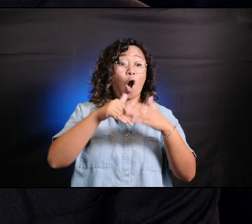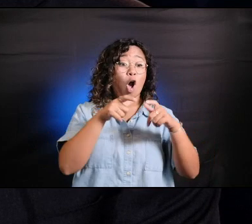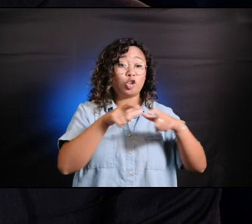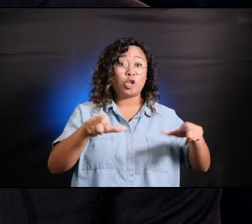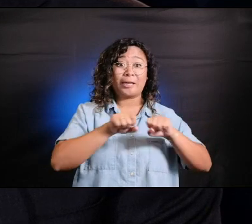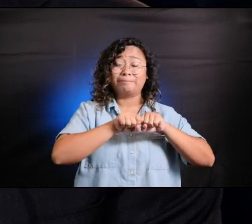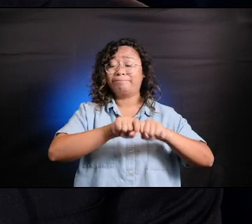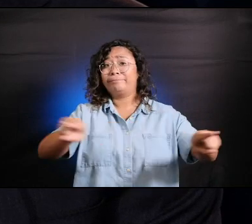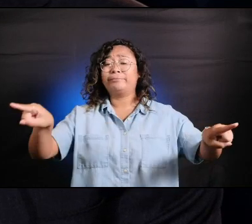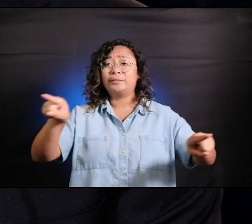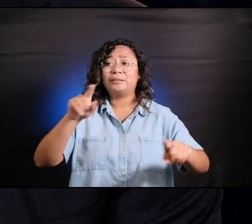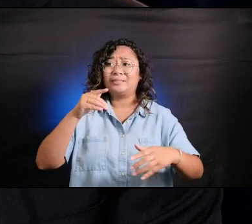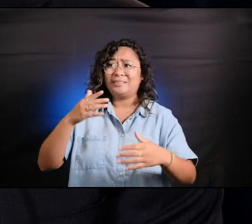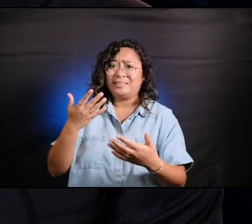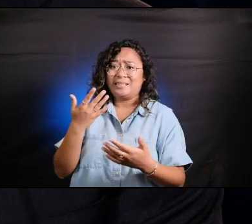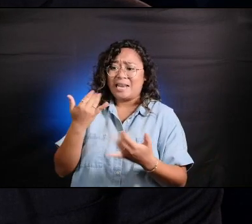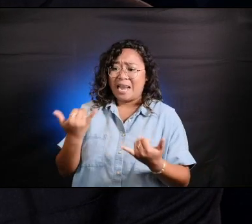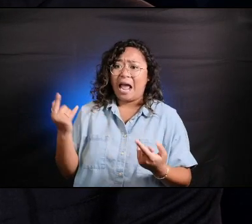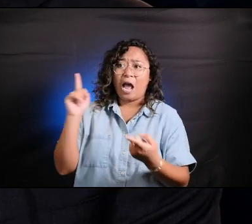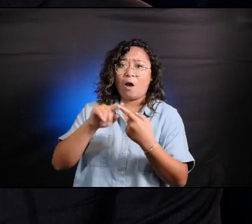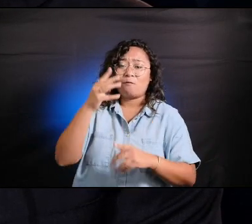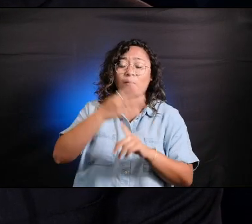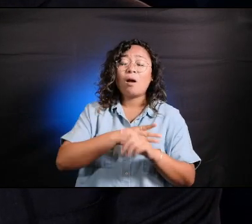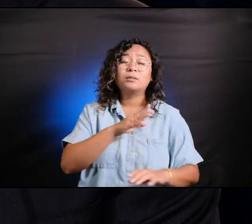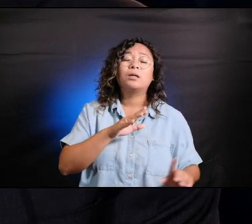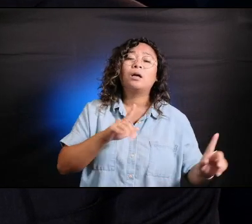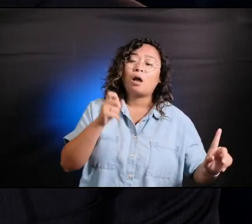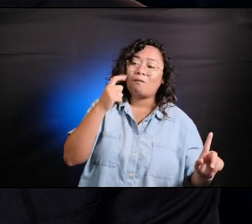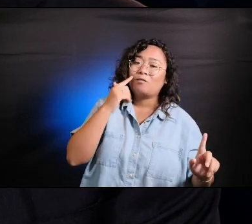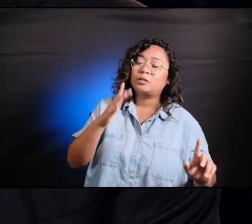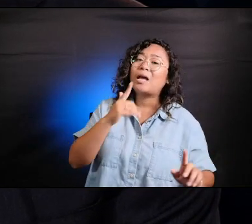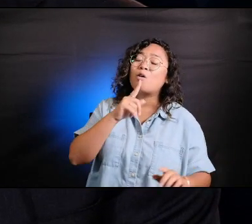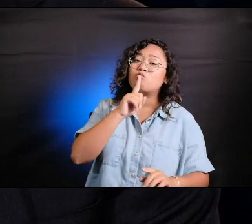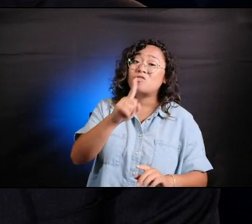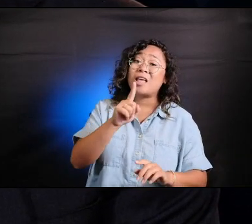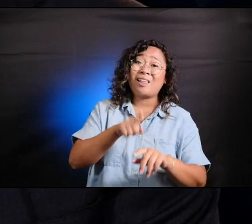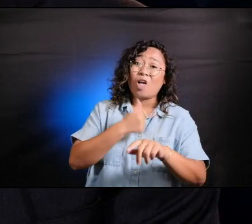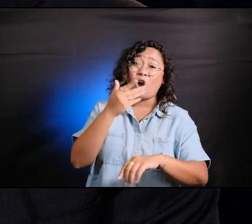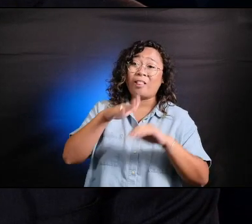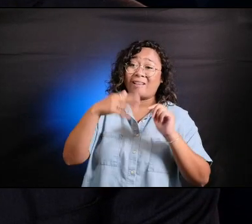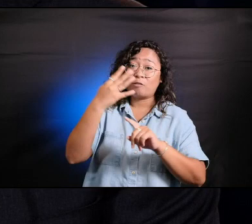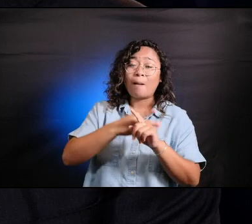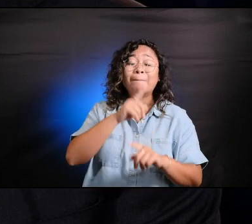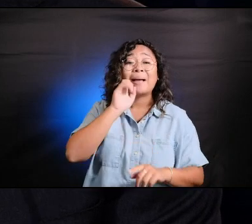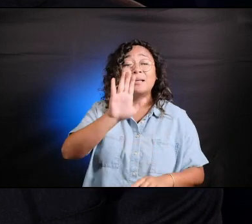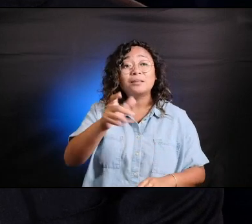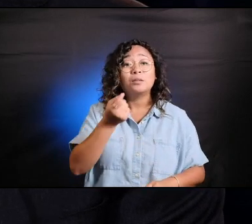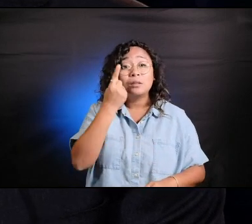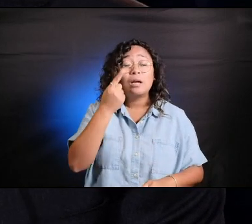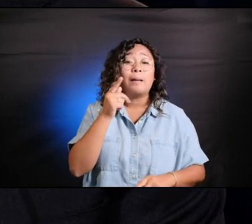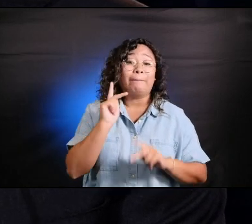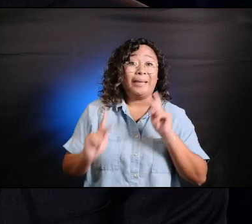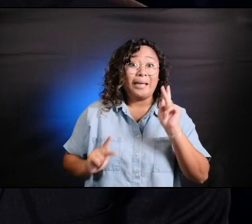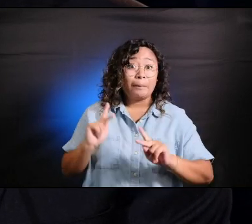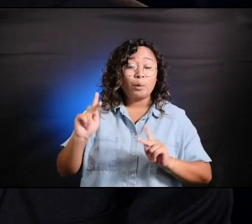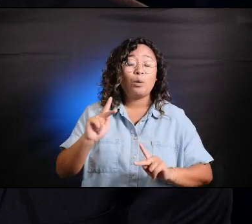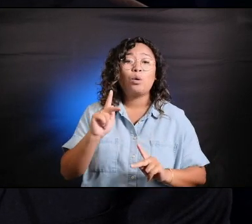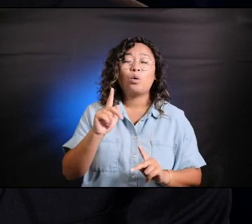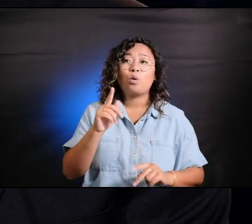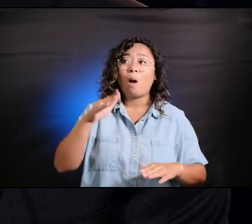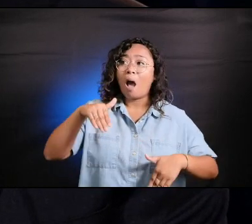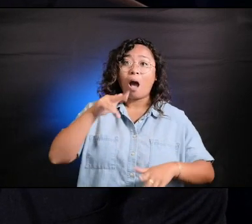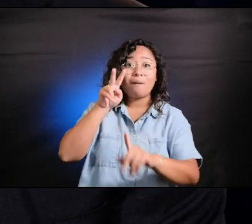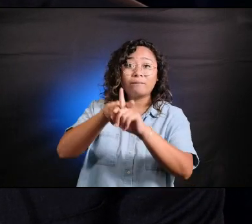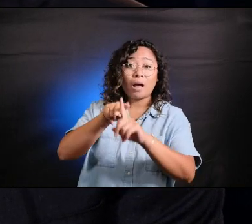would probably, it's probably going to take longer than that to get all of it out, because you're going to have people who haven't filed